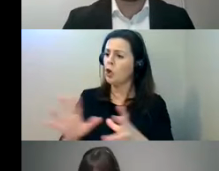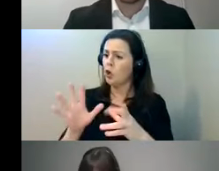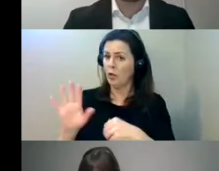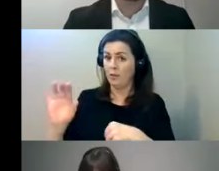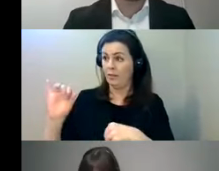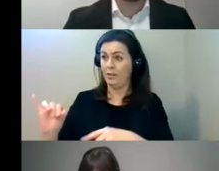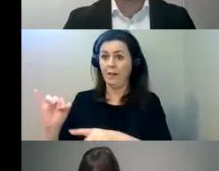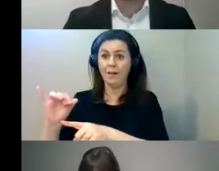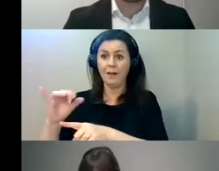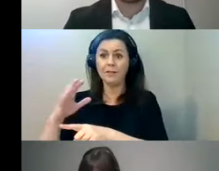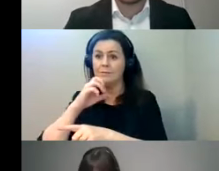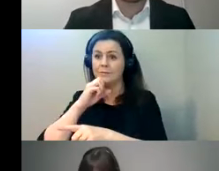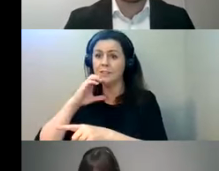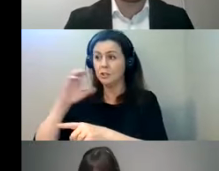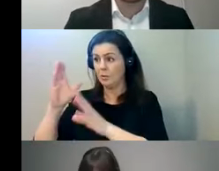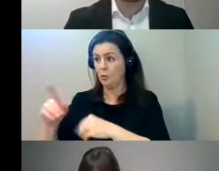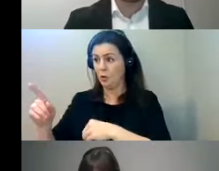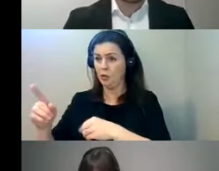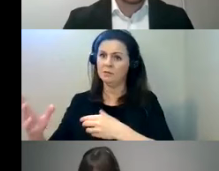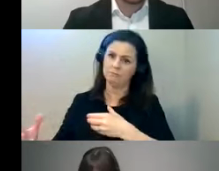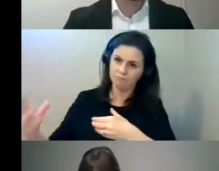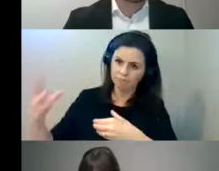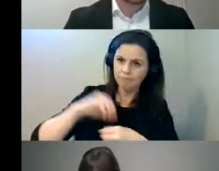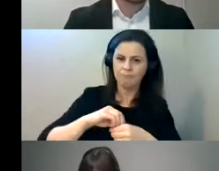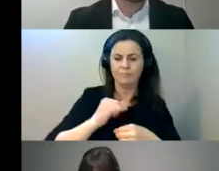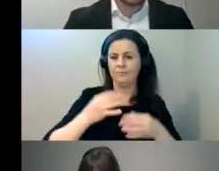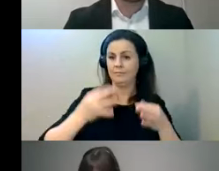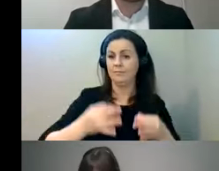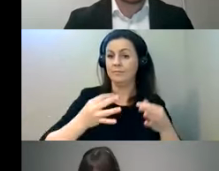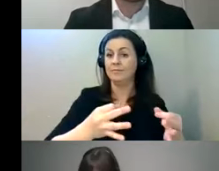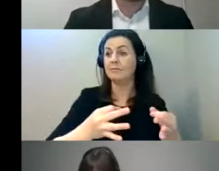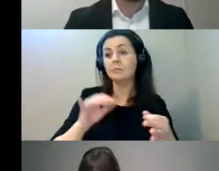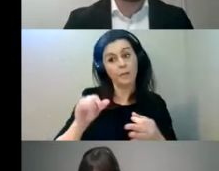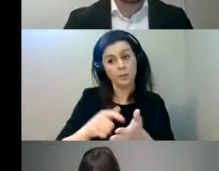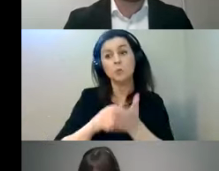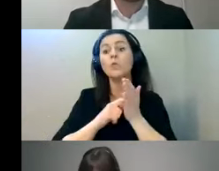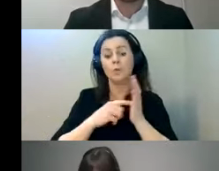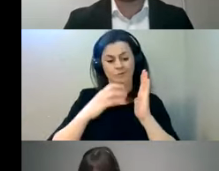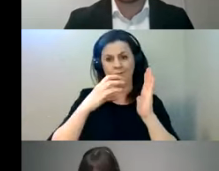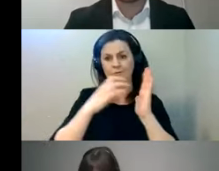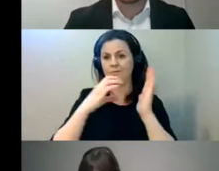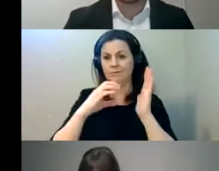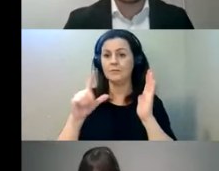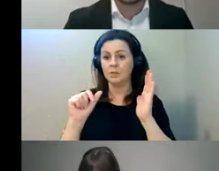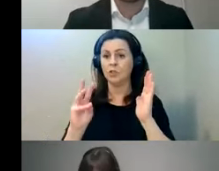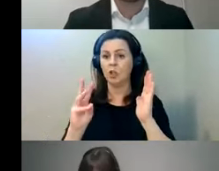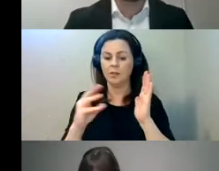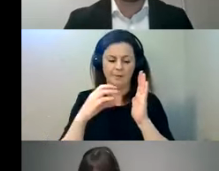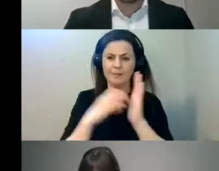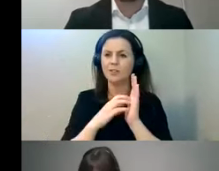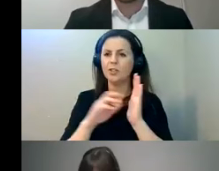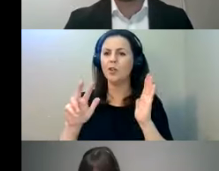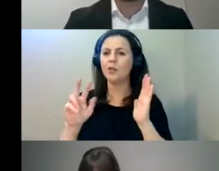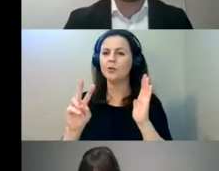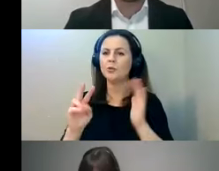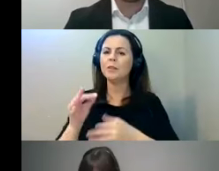the attorney's decision-making process. And that's a requirement that's actually spelled out explicitly in Section 32